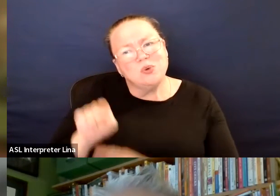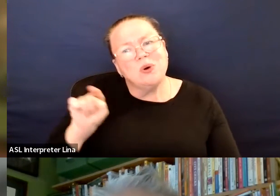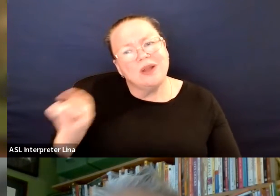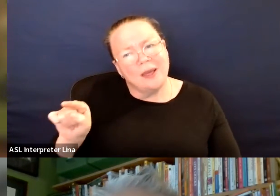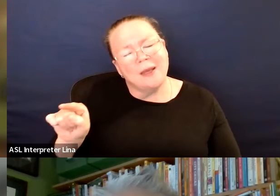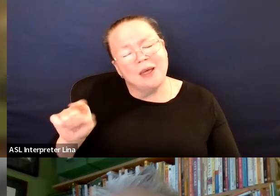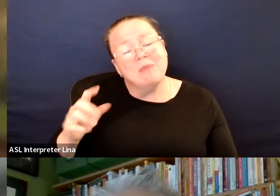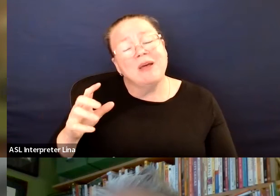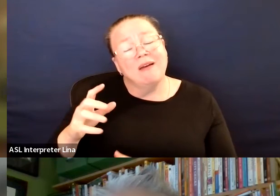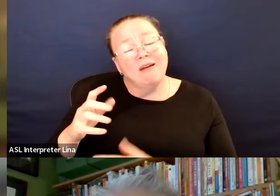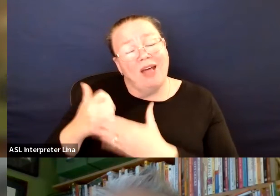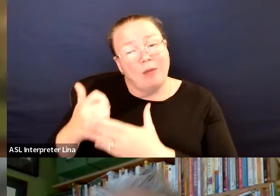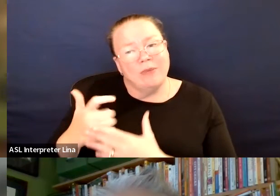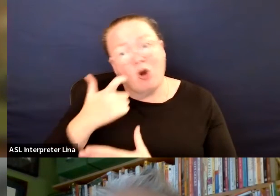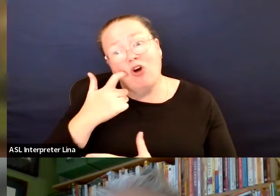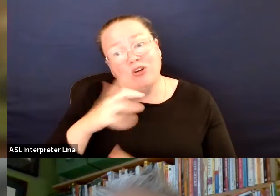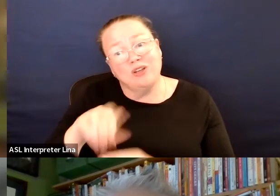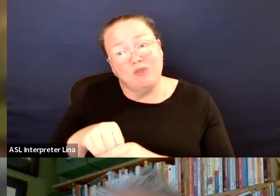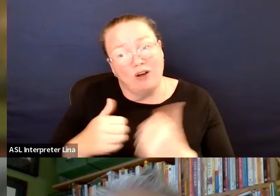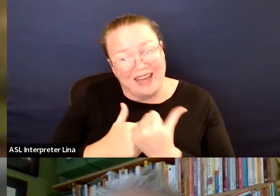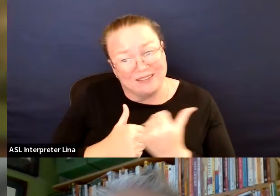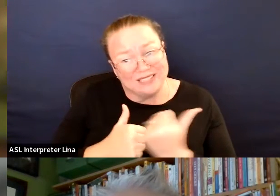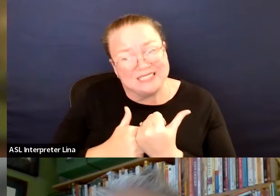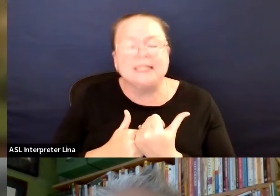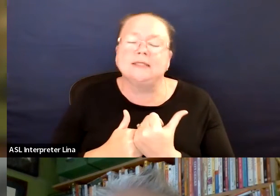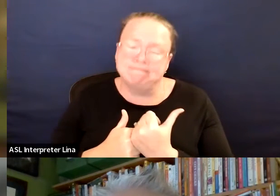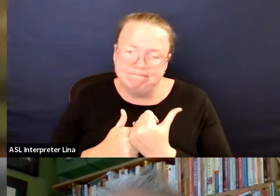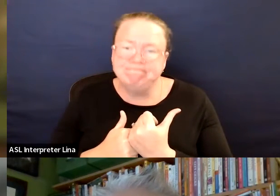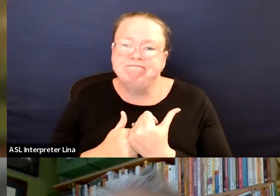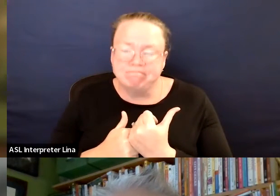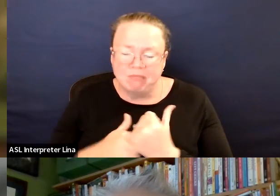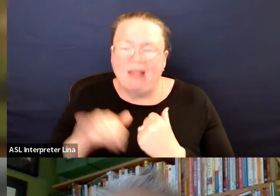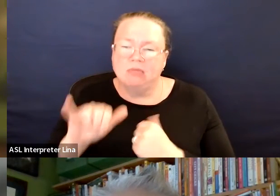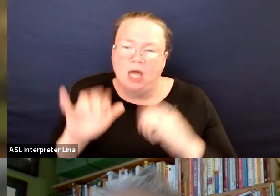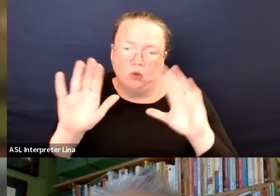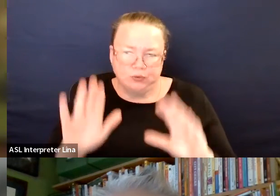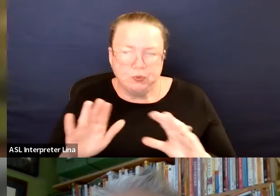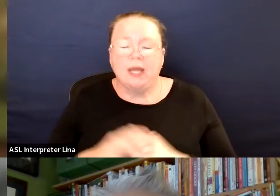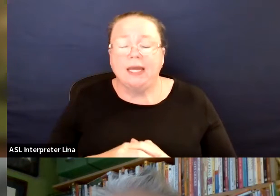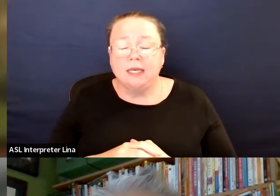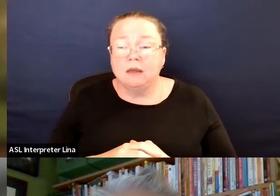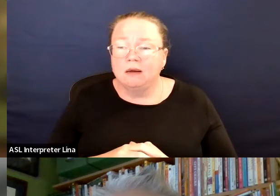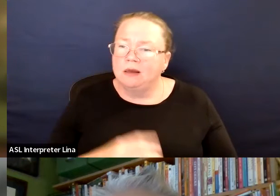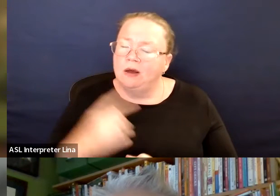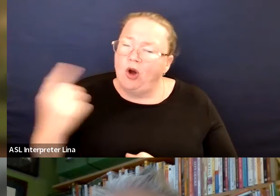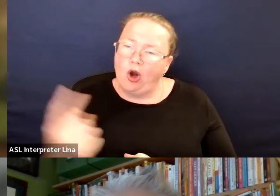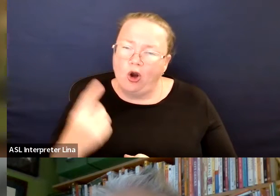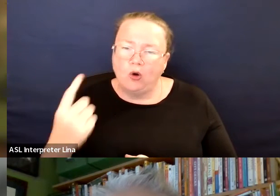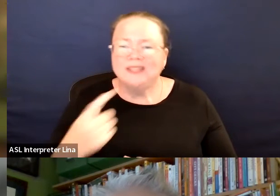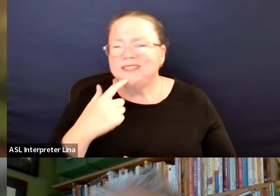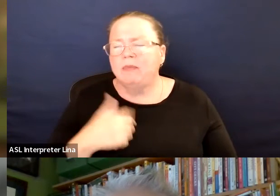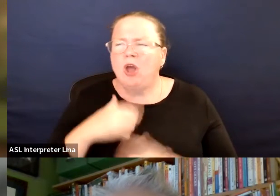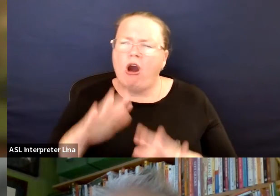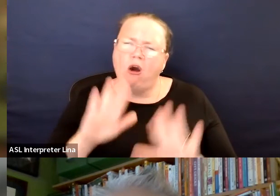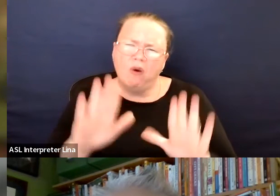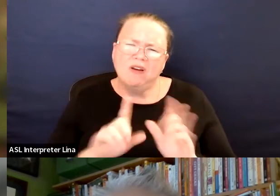and getting him hooked into advocacy, you know, was great. And he always points to me and tells me what a great mentor